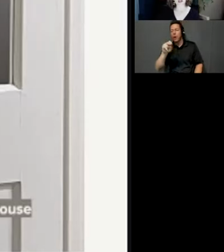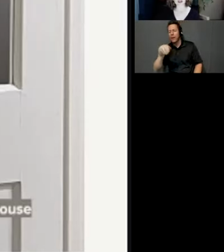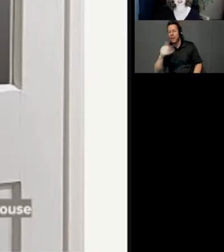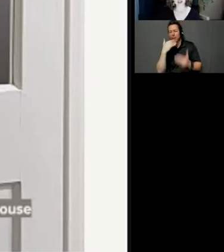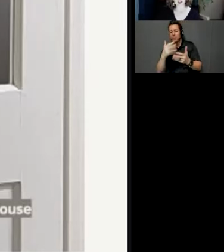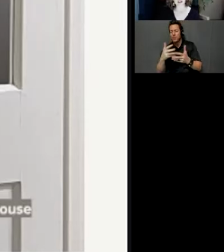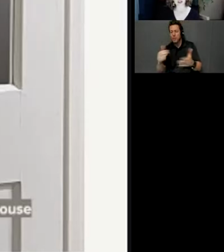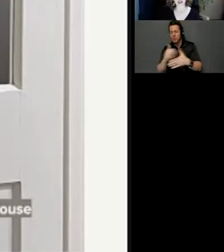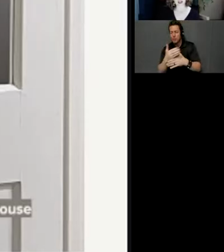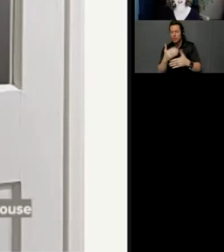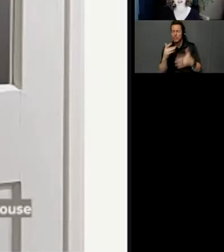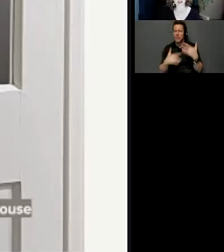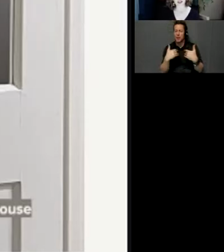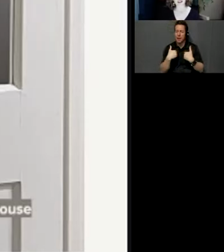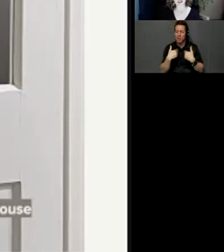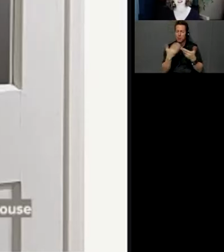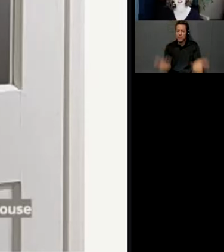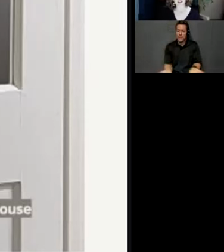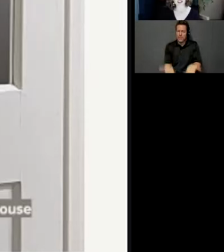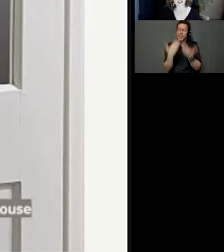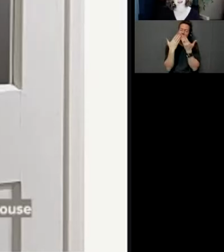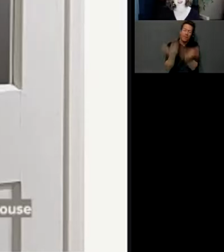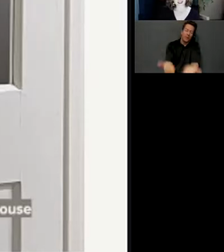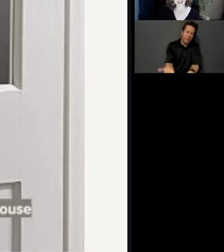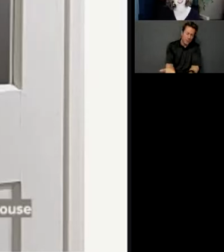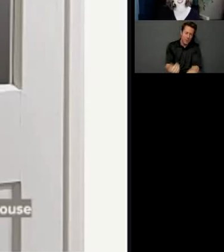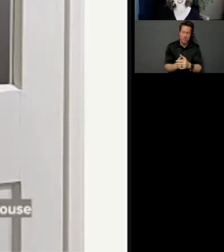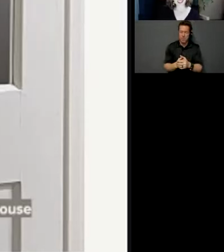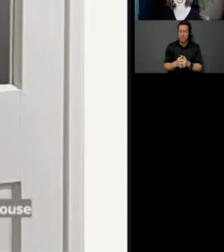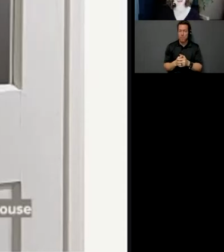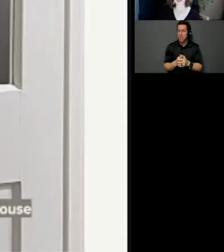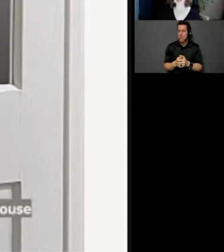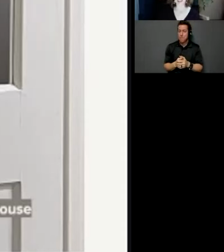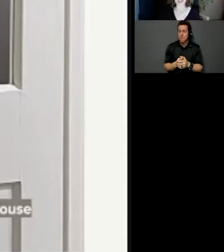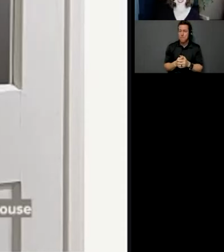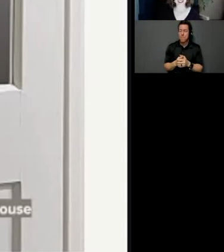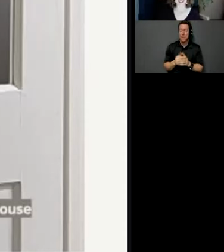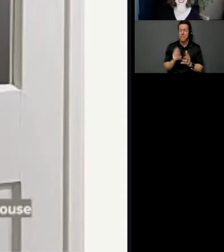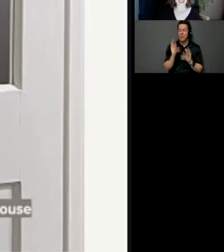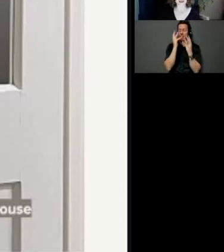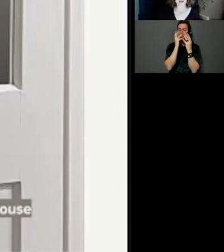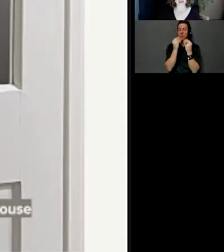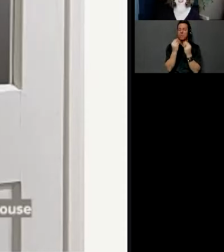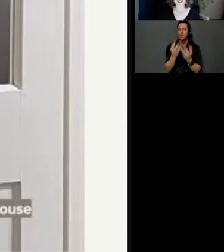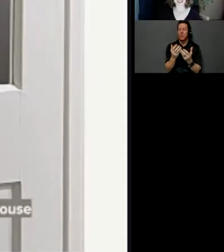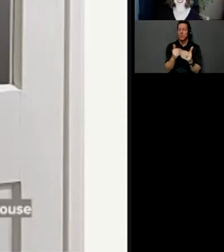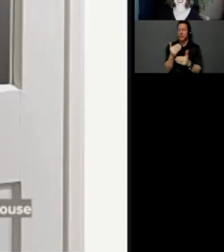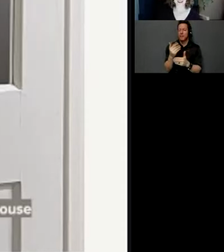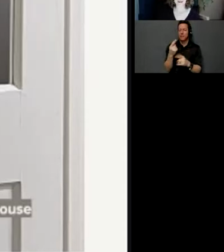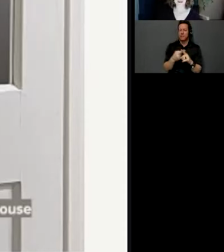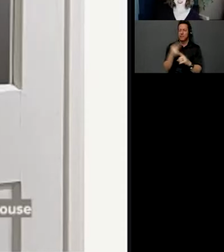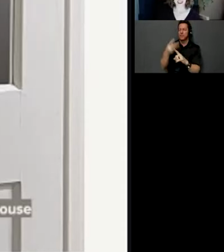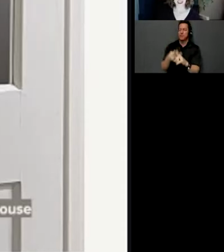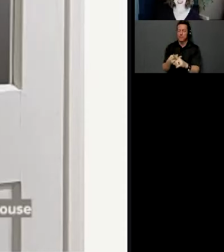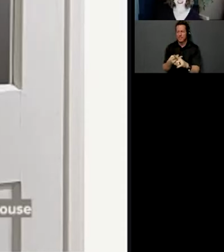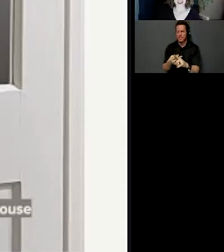We are so excited to have you at Castle House, and I think it's going to be a delightful next couple of months.